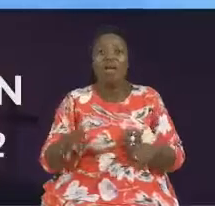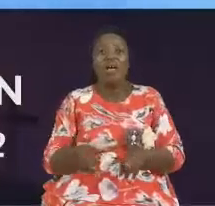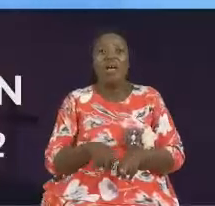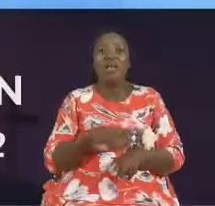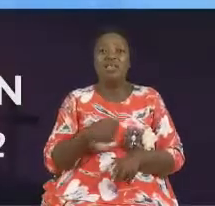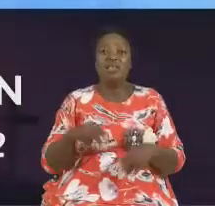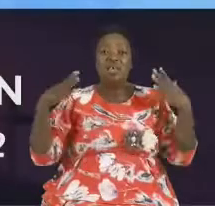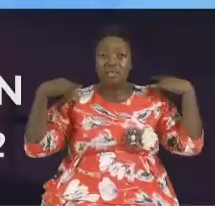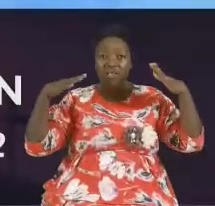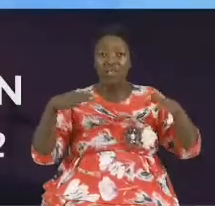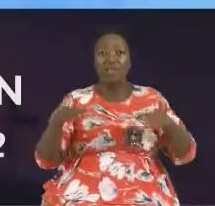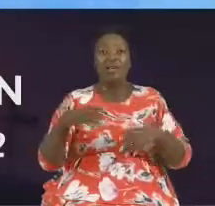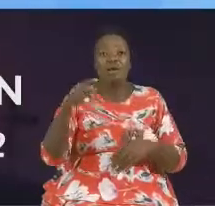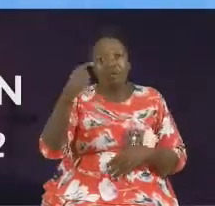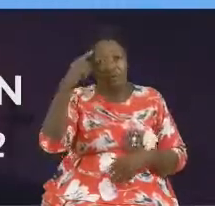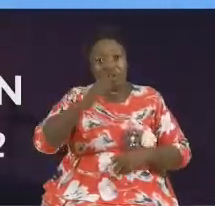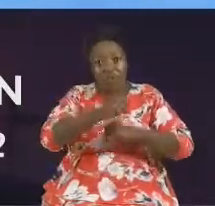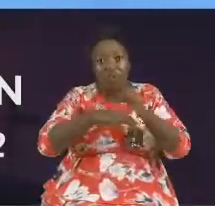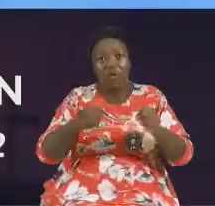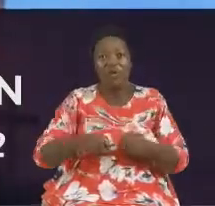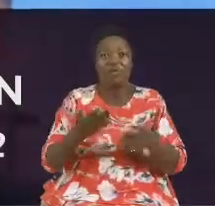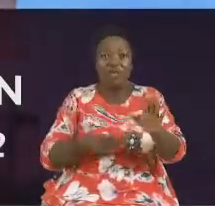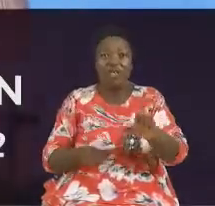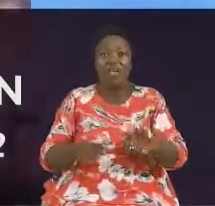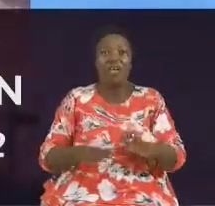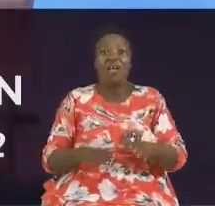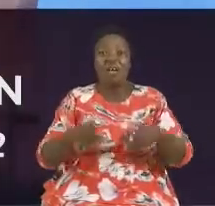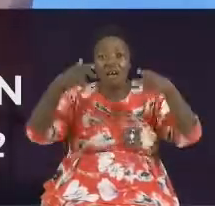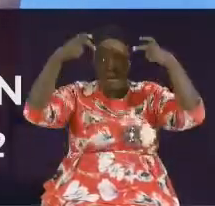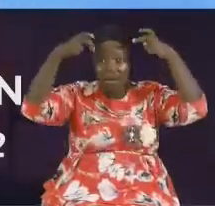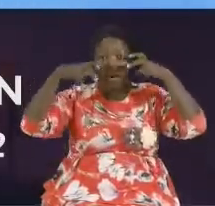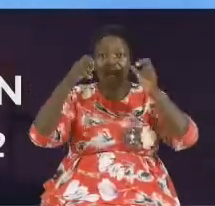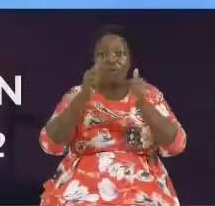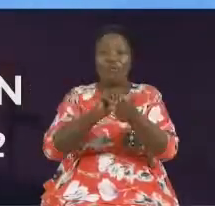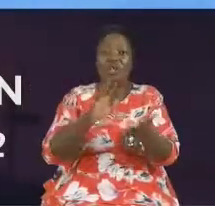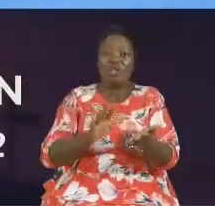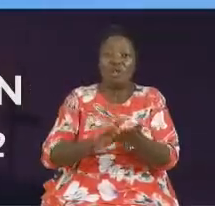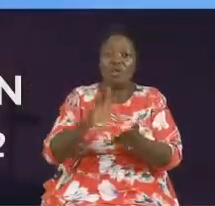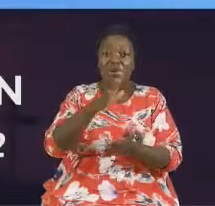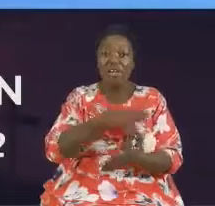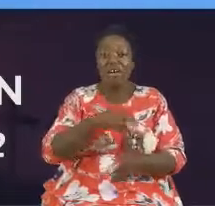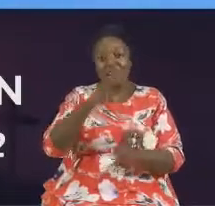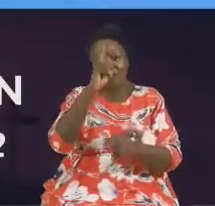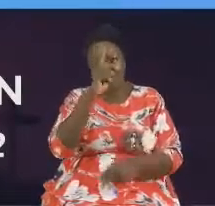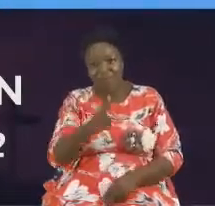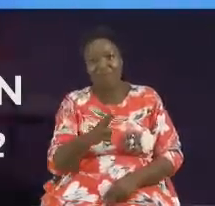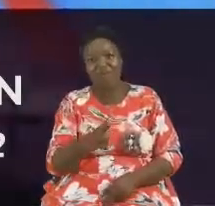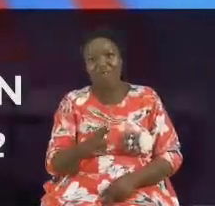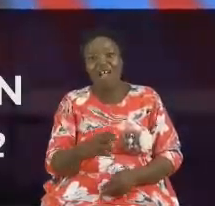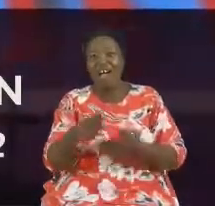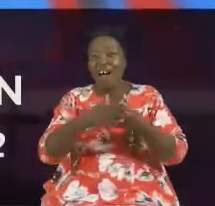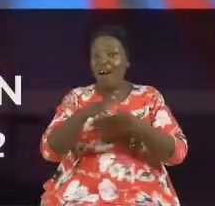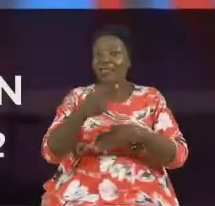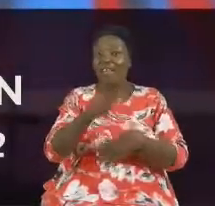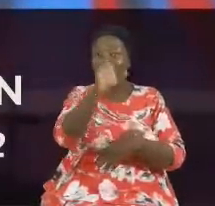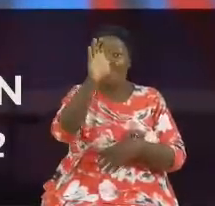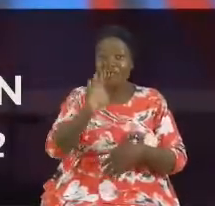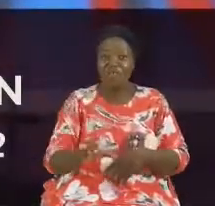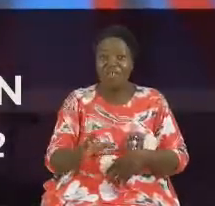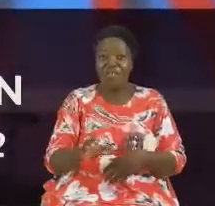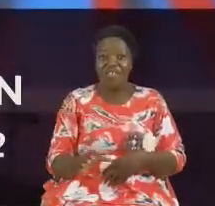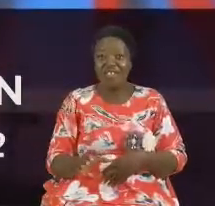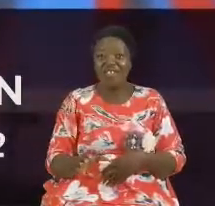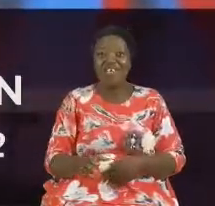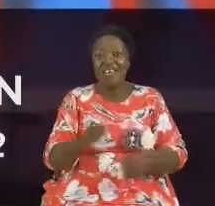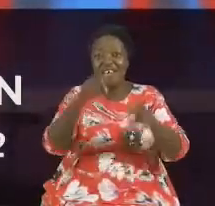than the angels for the suffering of death, crowned with glory and honor. After